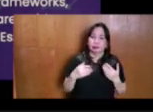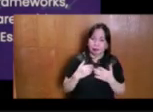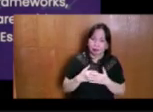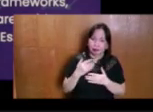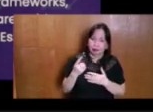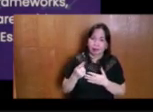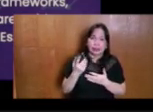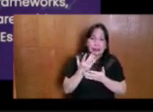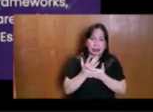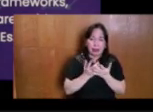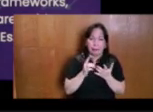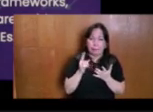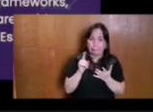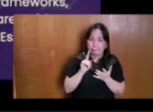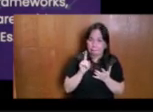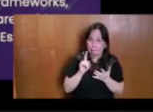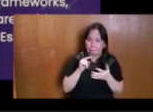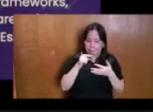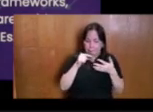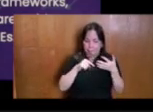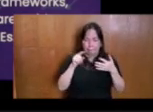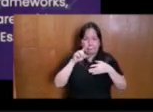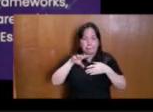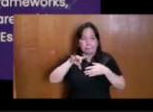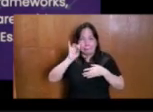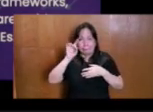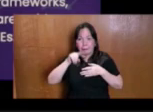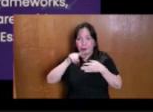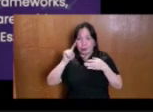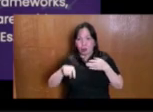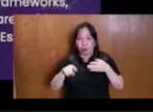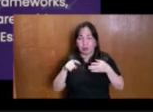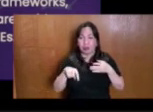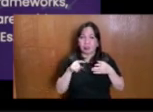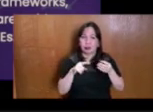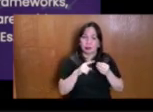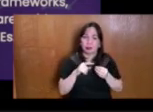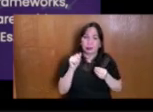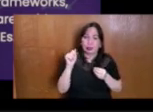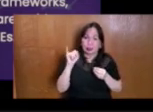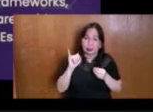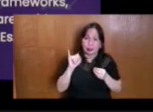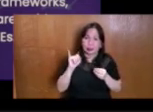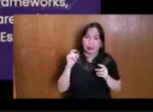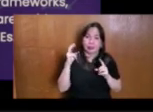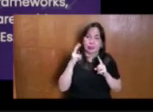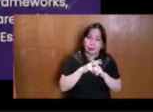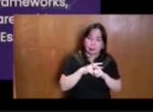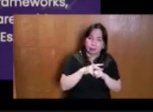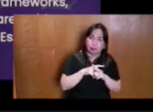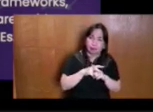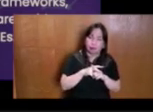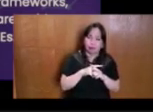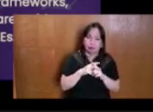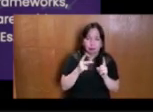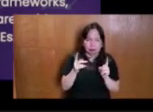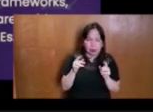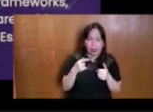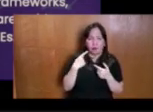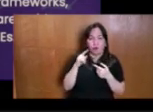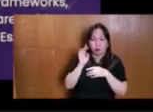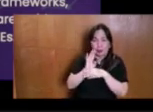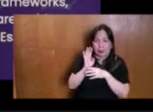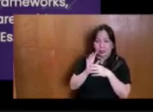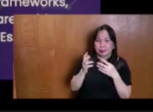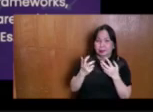So some of the findings would be about AI applications in business